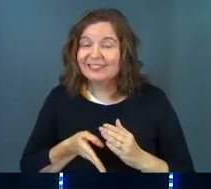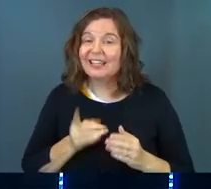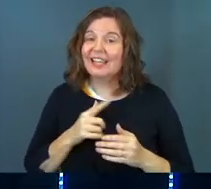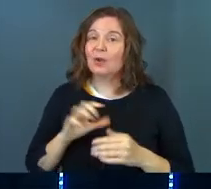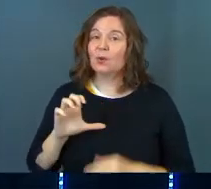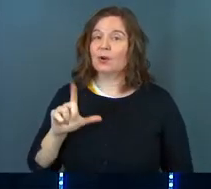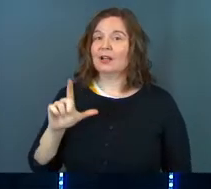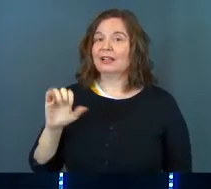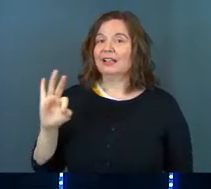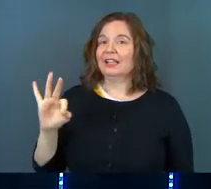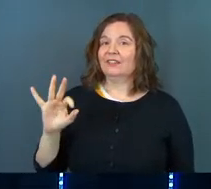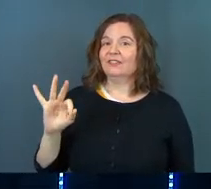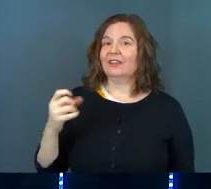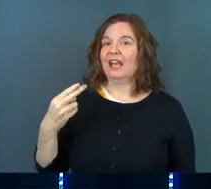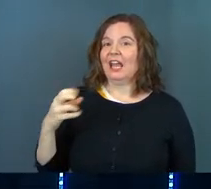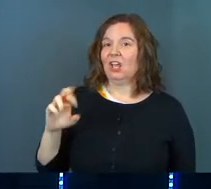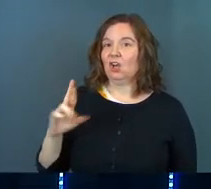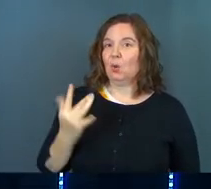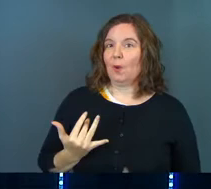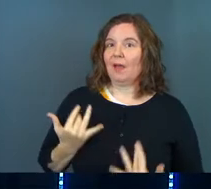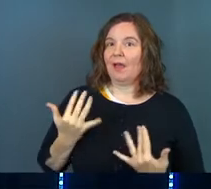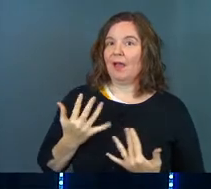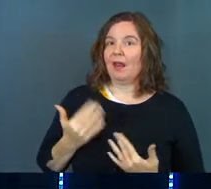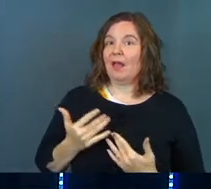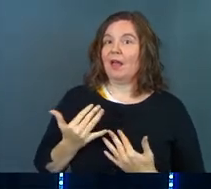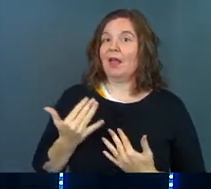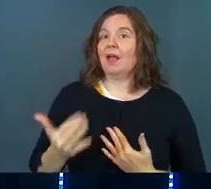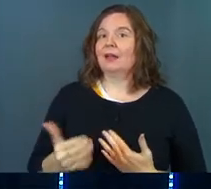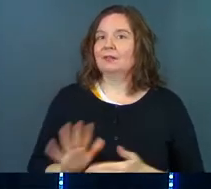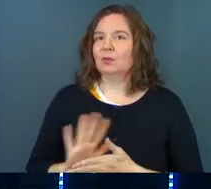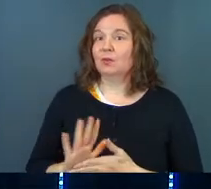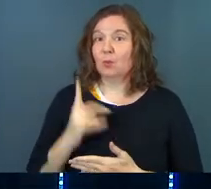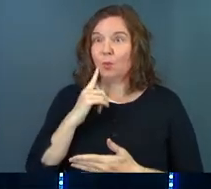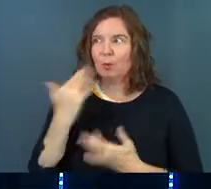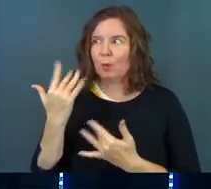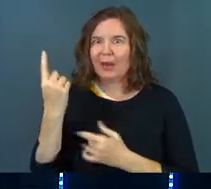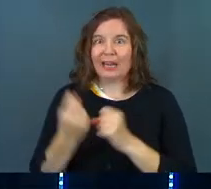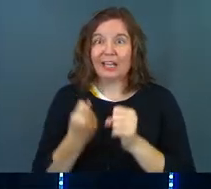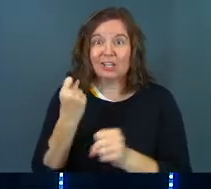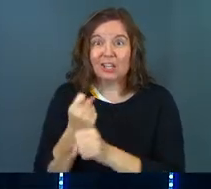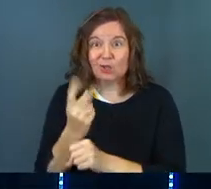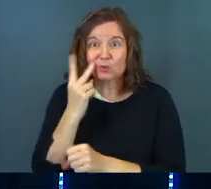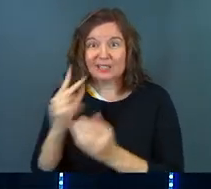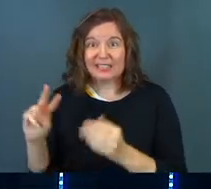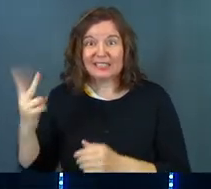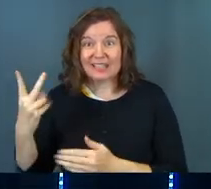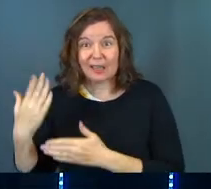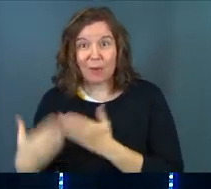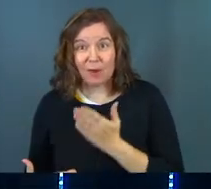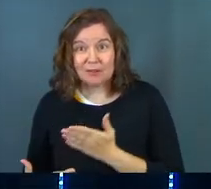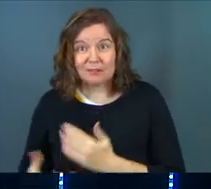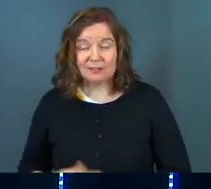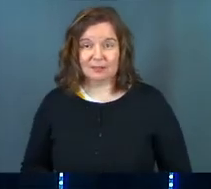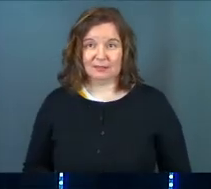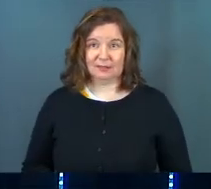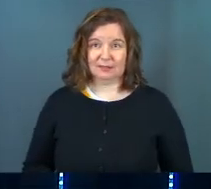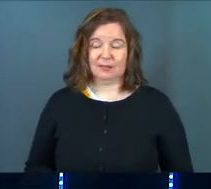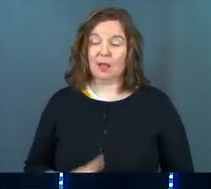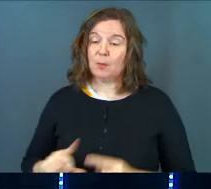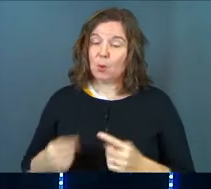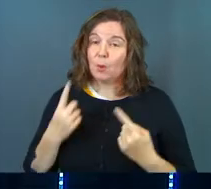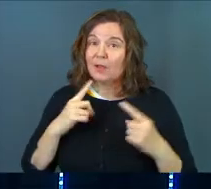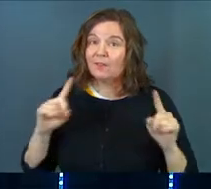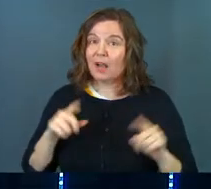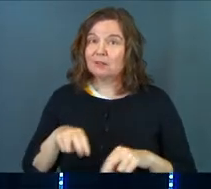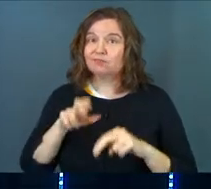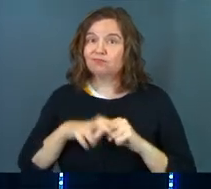It was a cliffhanger. And it's a cliffhanger because we all waited, what, a year to see the second part? But